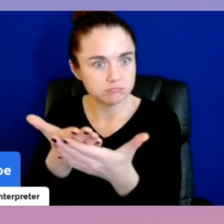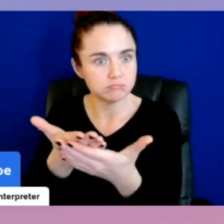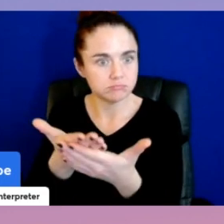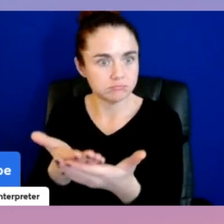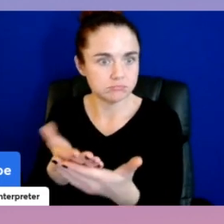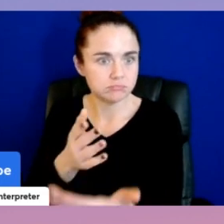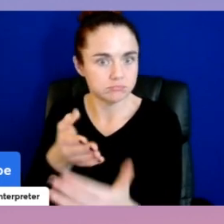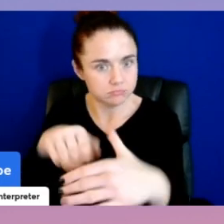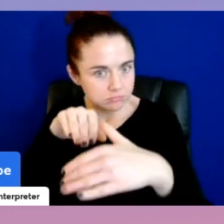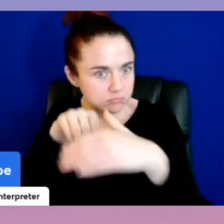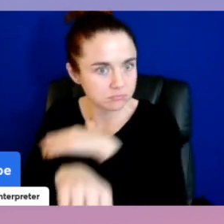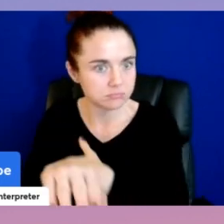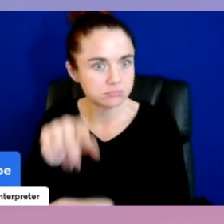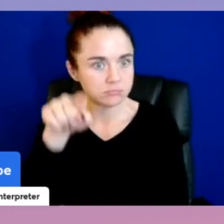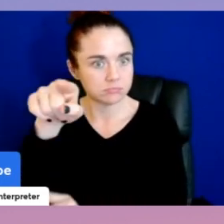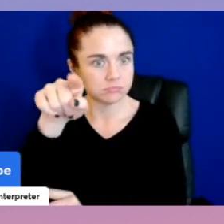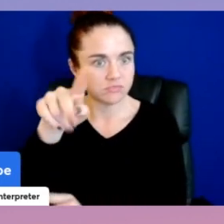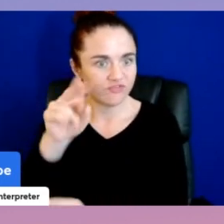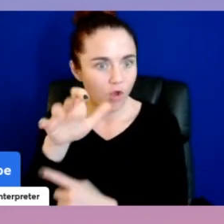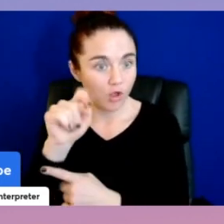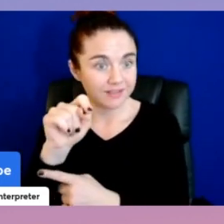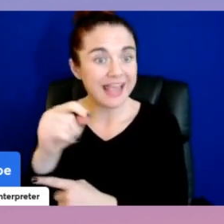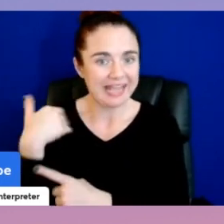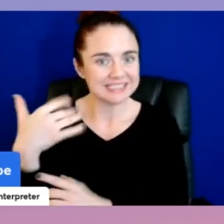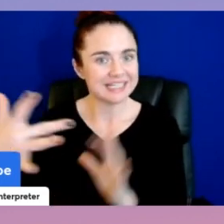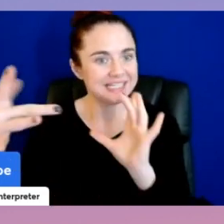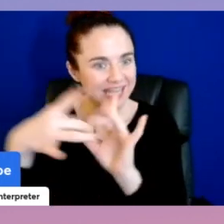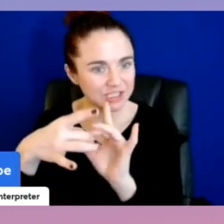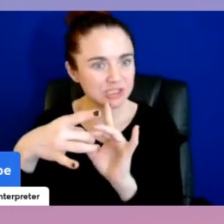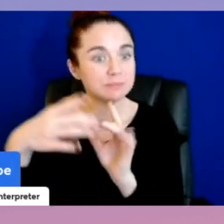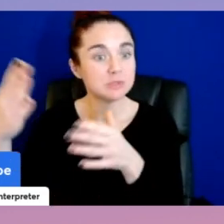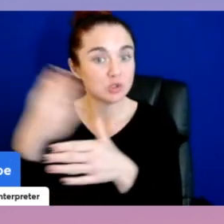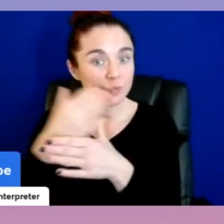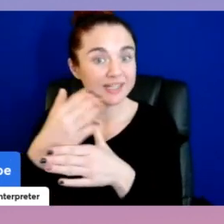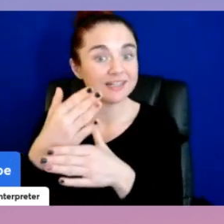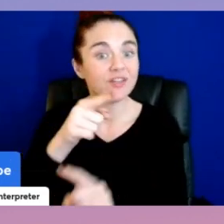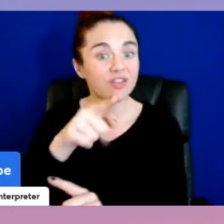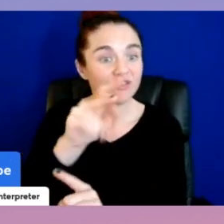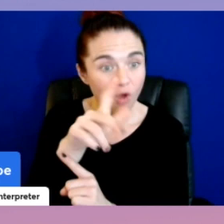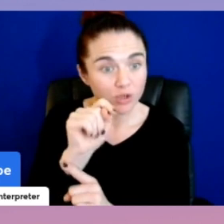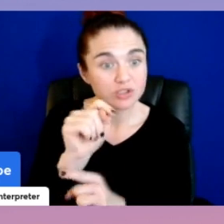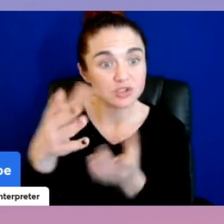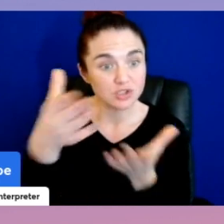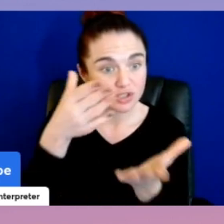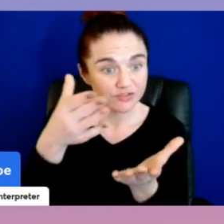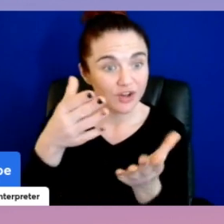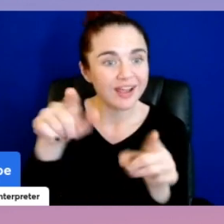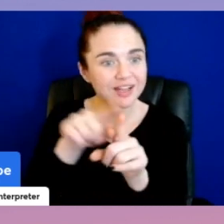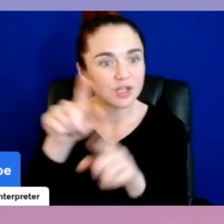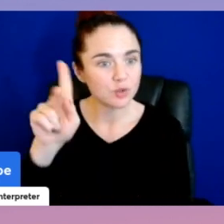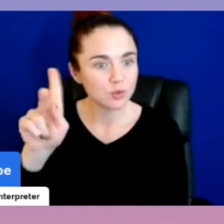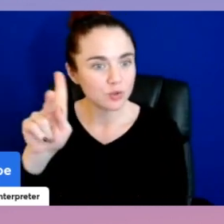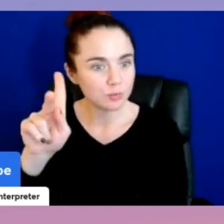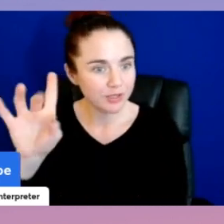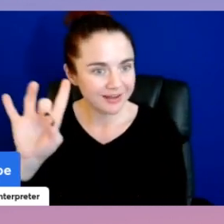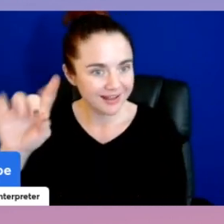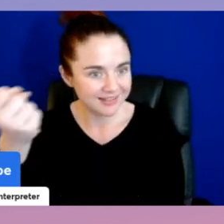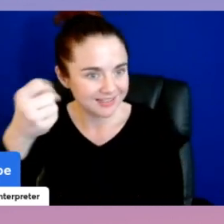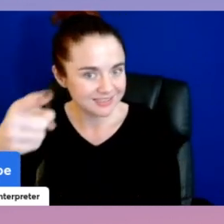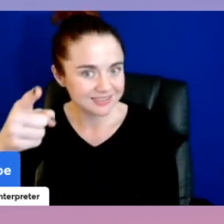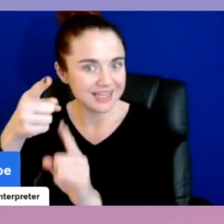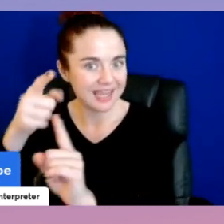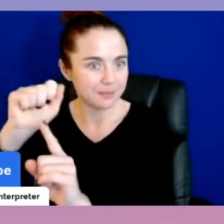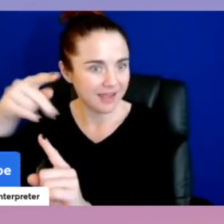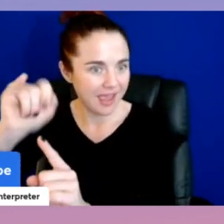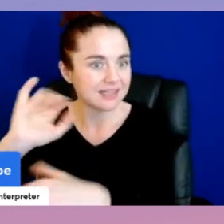connection between the Vault server and the Kubernetes API that we'll set up. And that way,